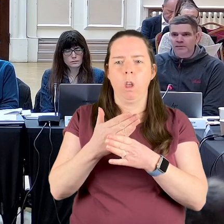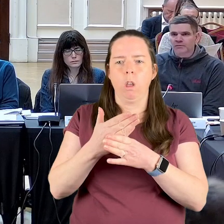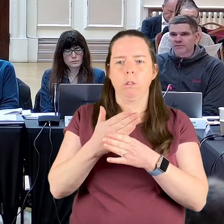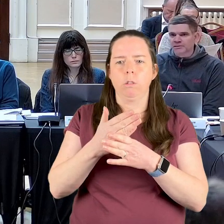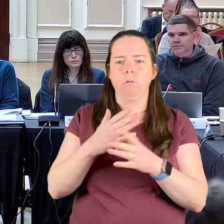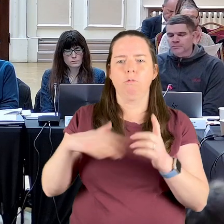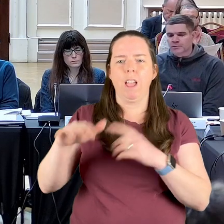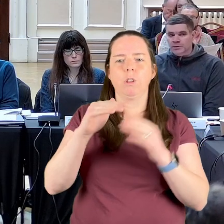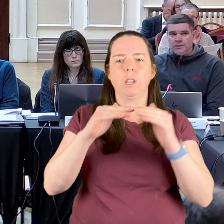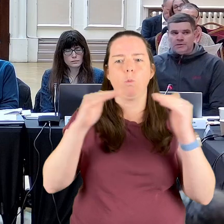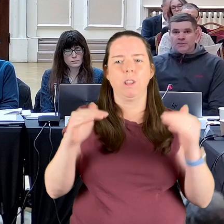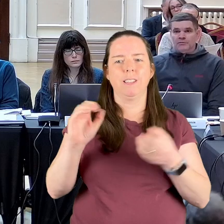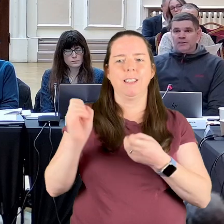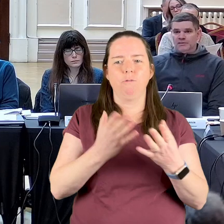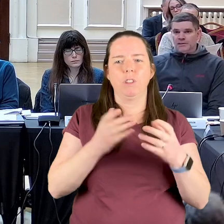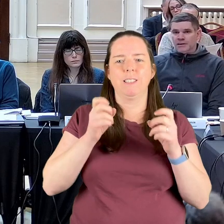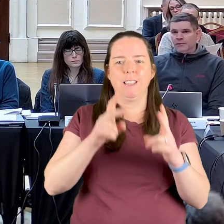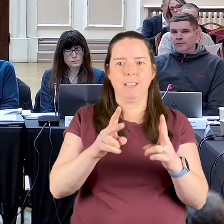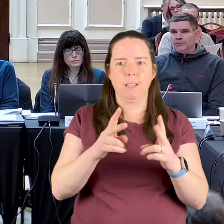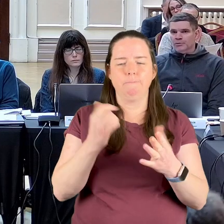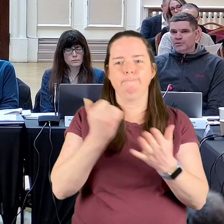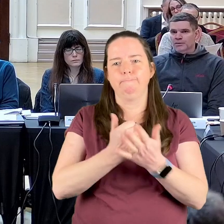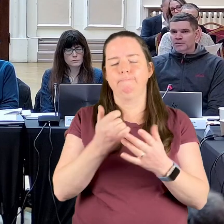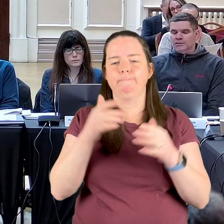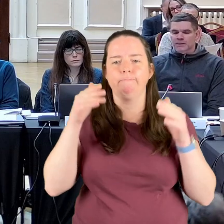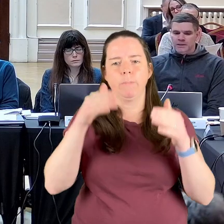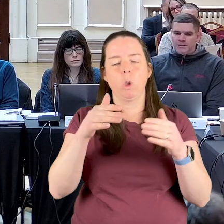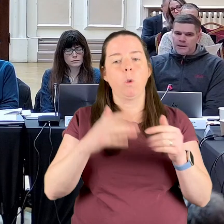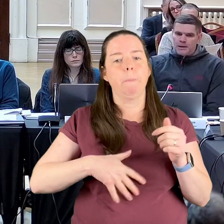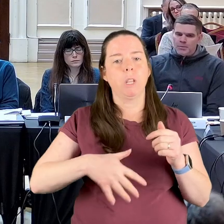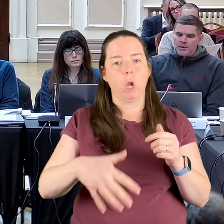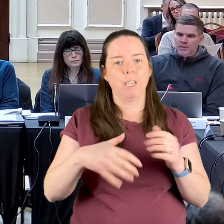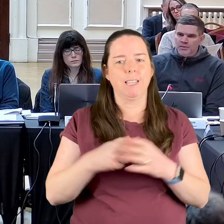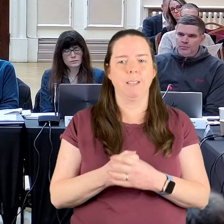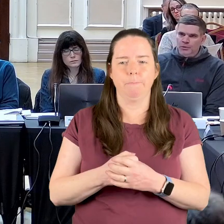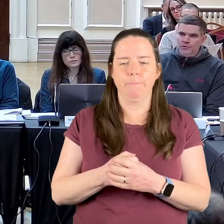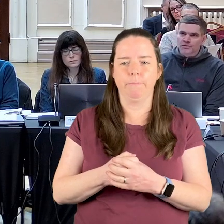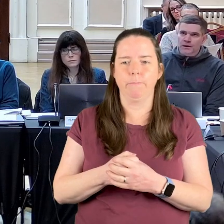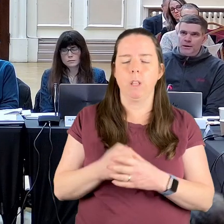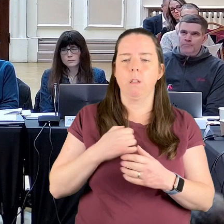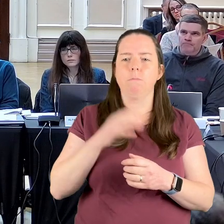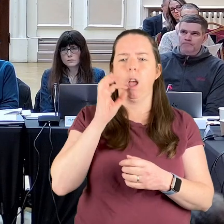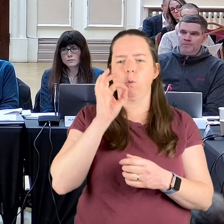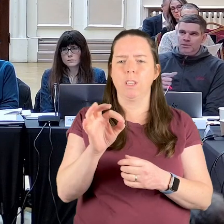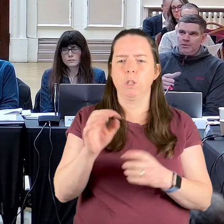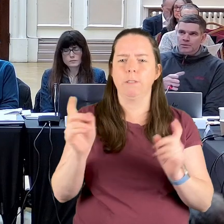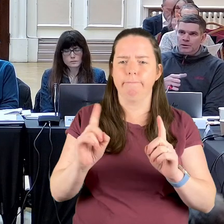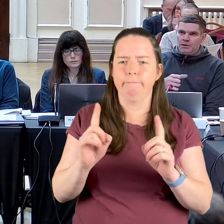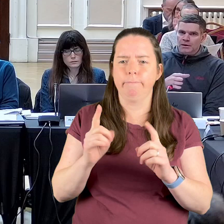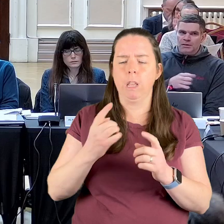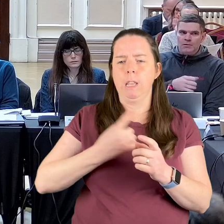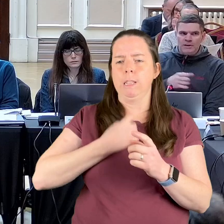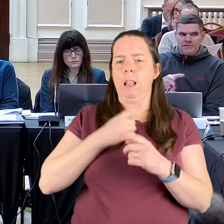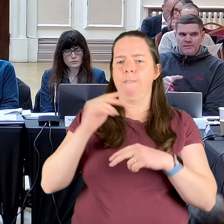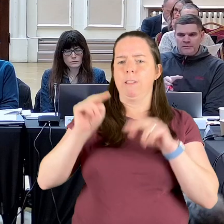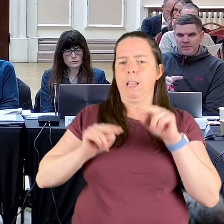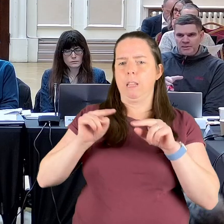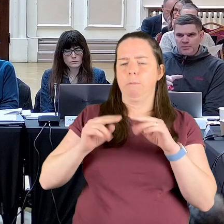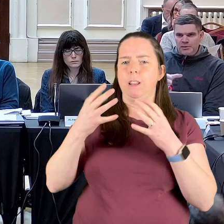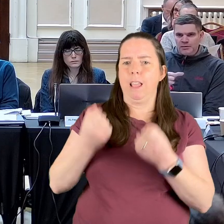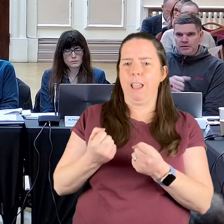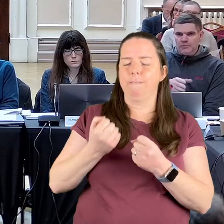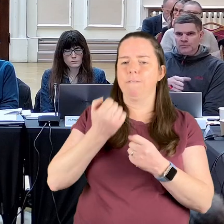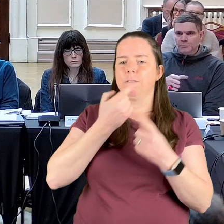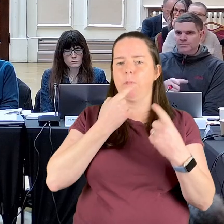equality delivery system. It's great to see that focused on maternity. But my question was, I know there's a